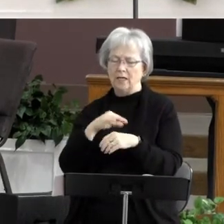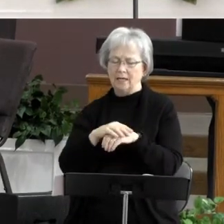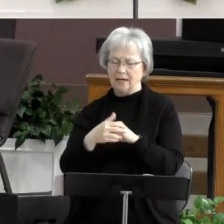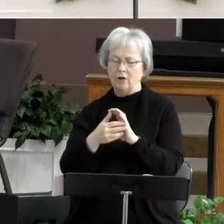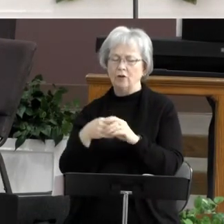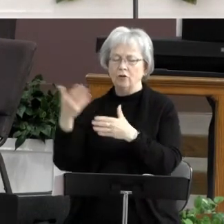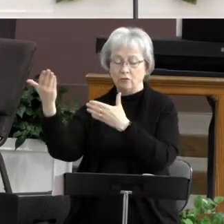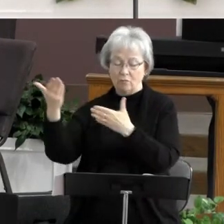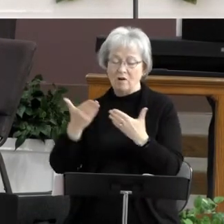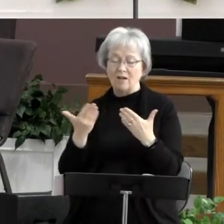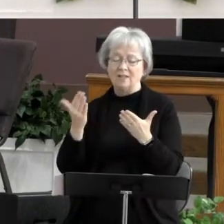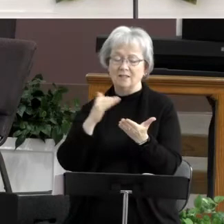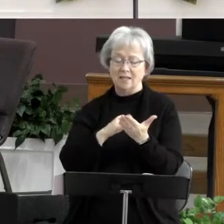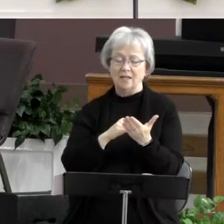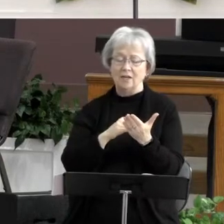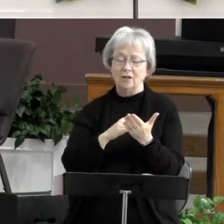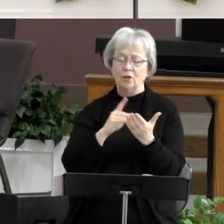to be.